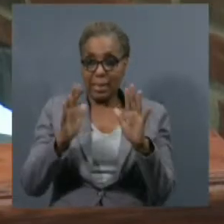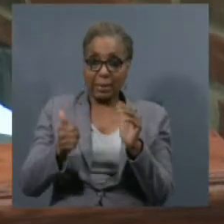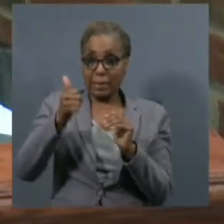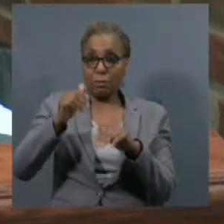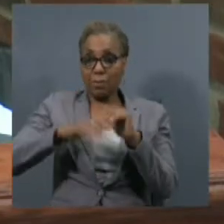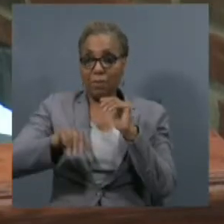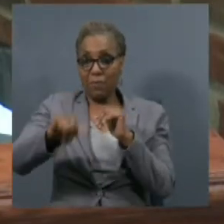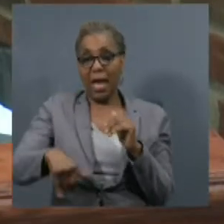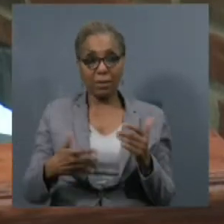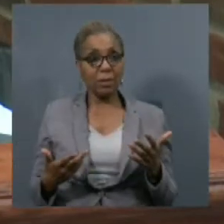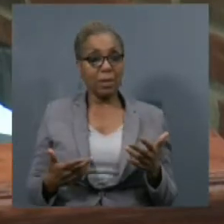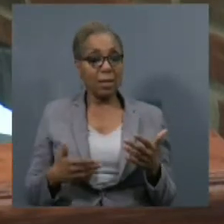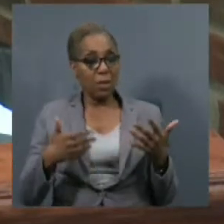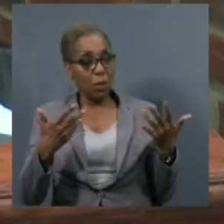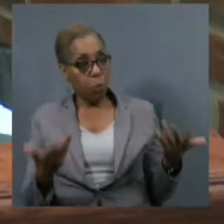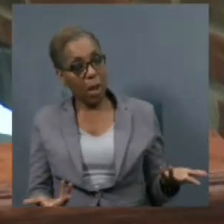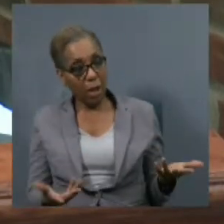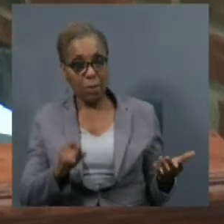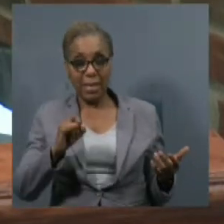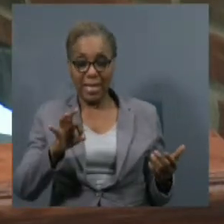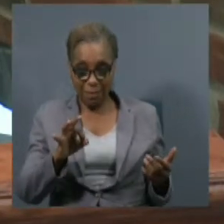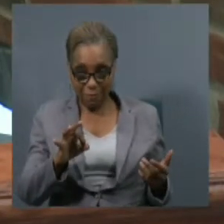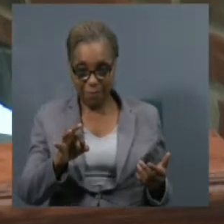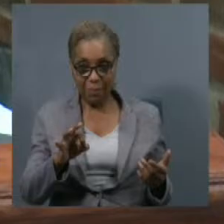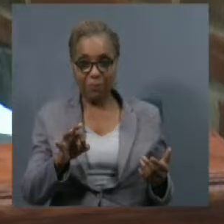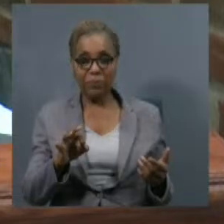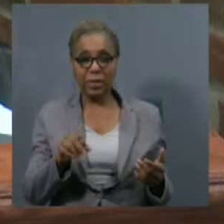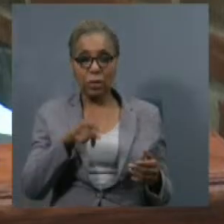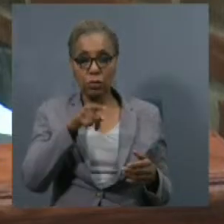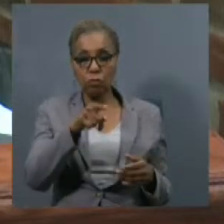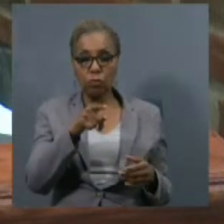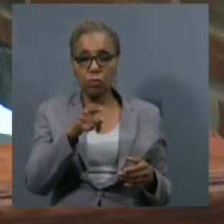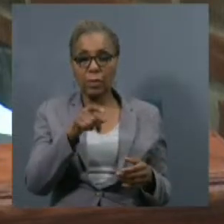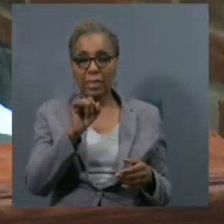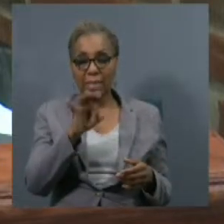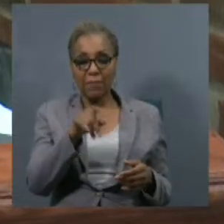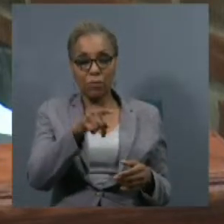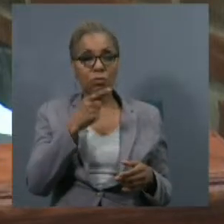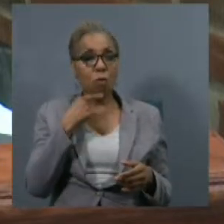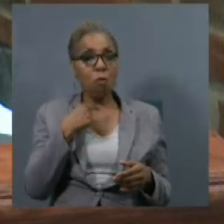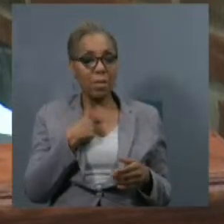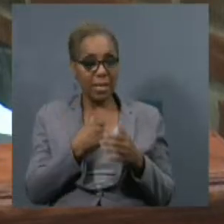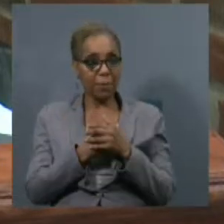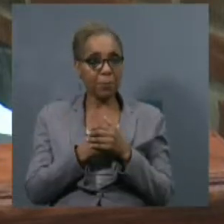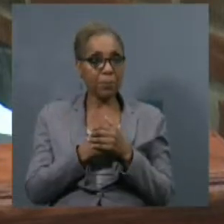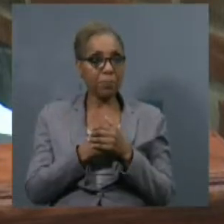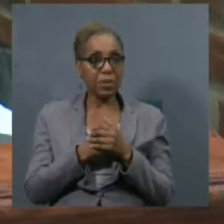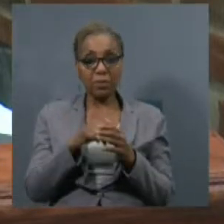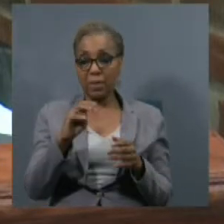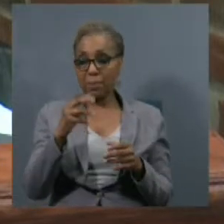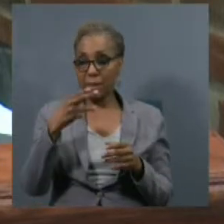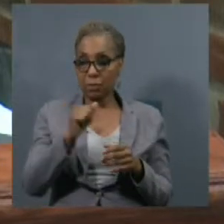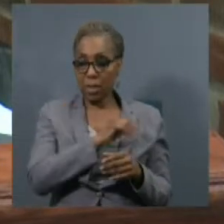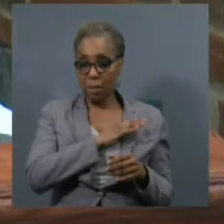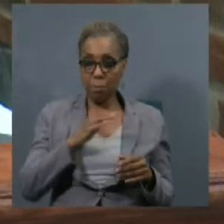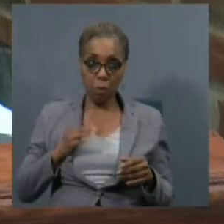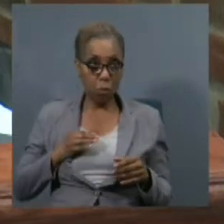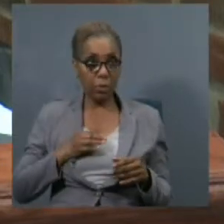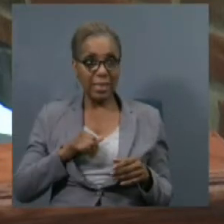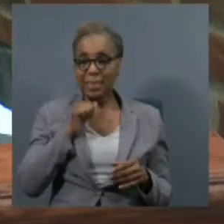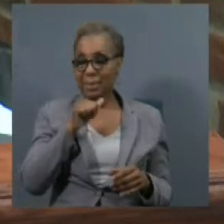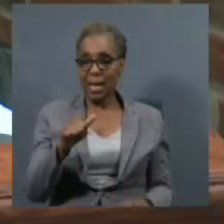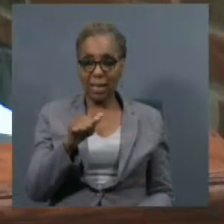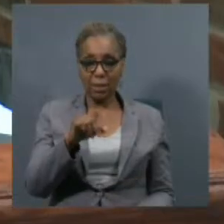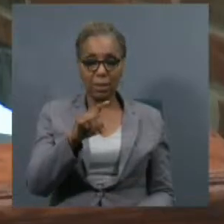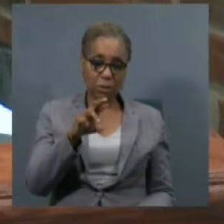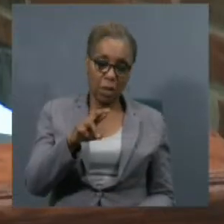Well, then, if in fact what you told me in one of your initial things is that the MHA board and not Dr. Garman